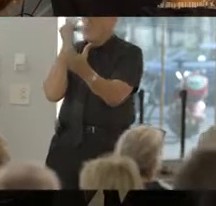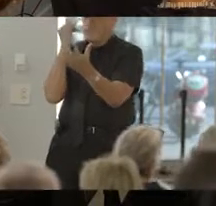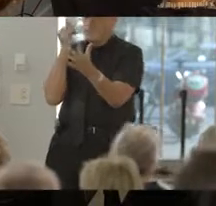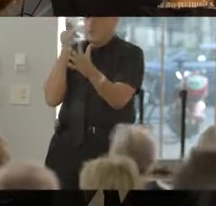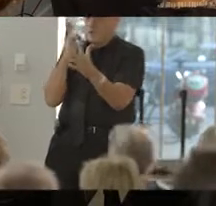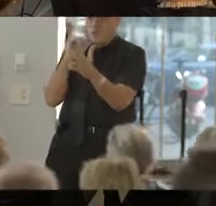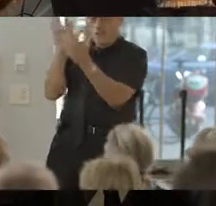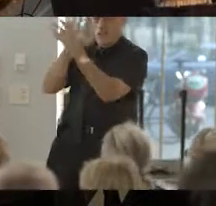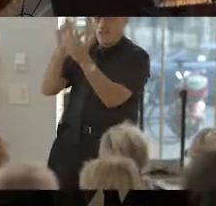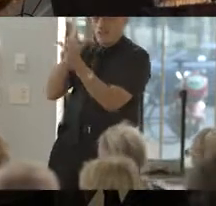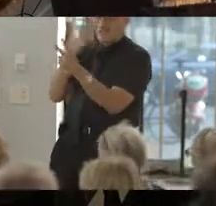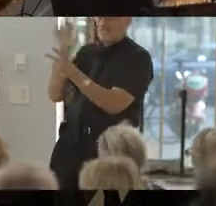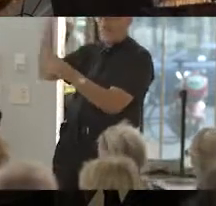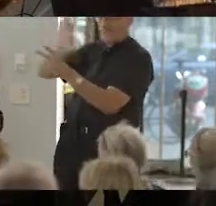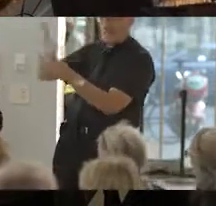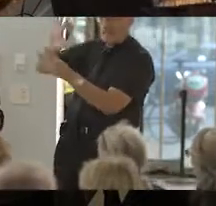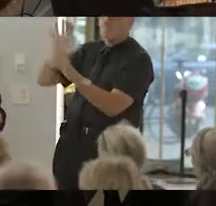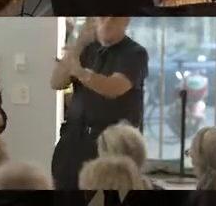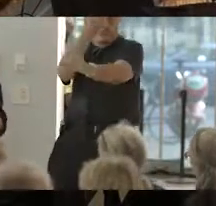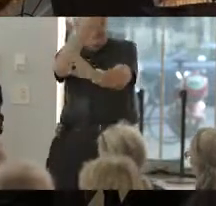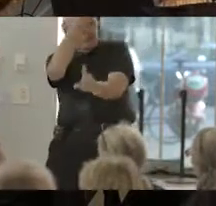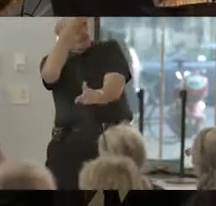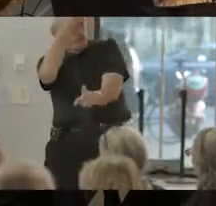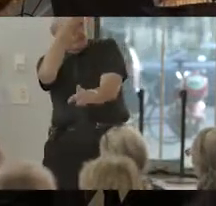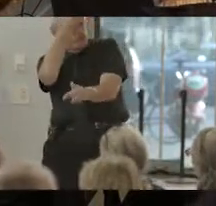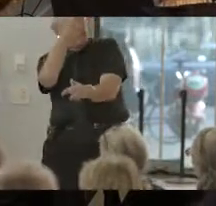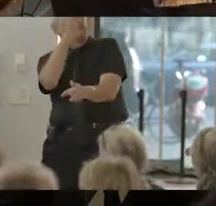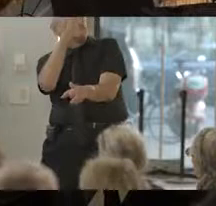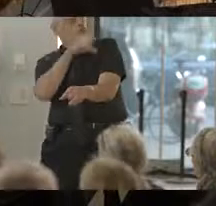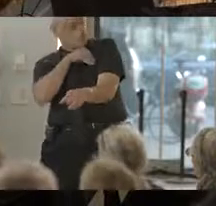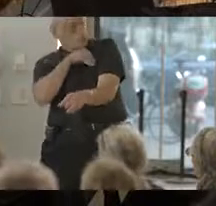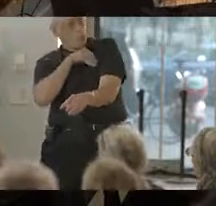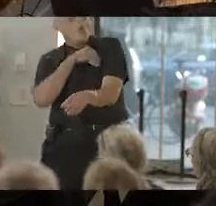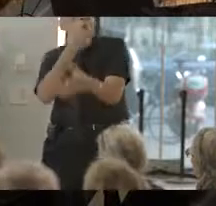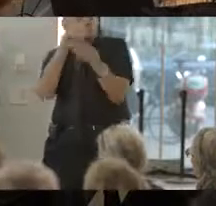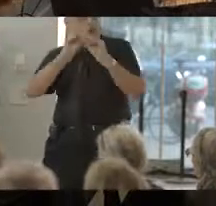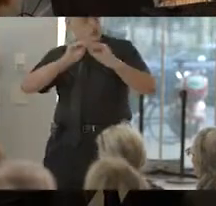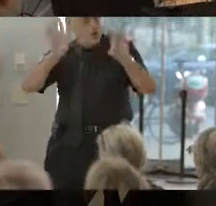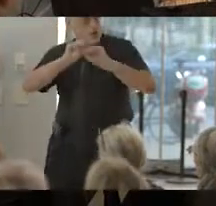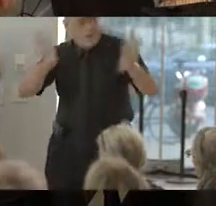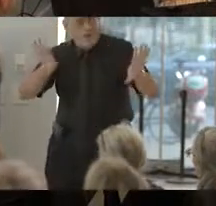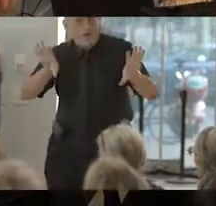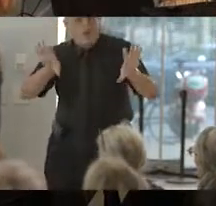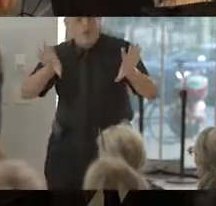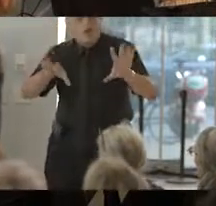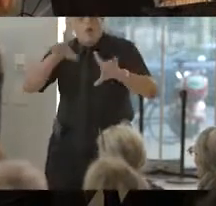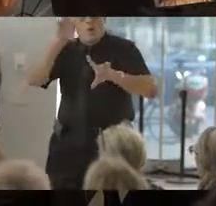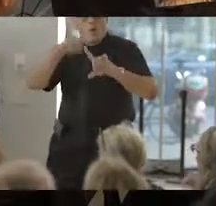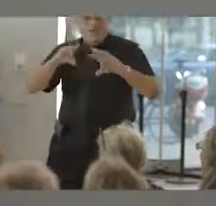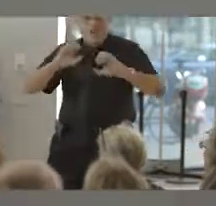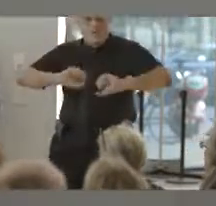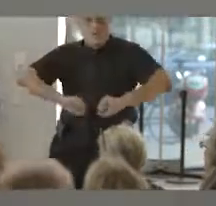not seeing this, I take that point. We'll try to clarify. We can't